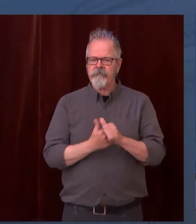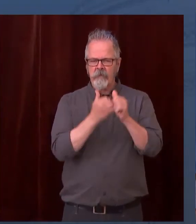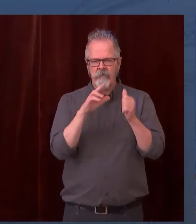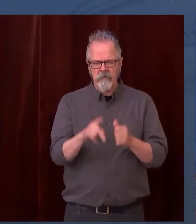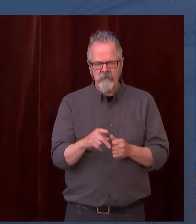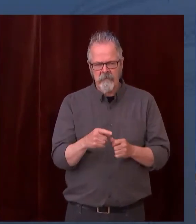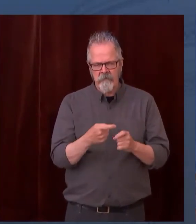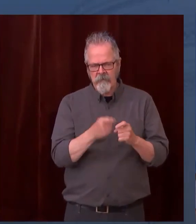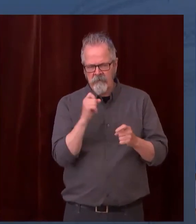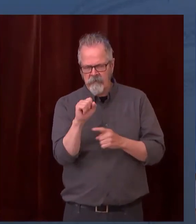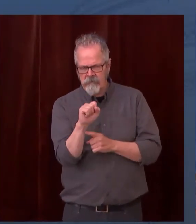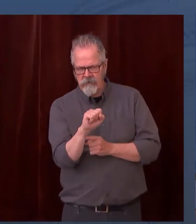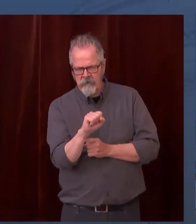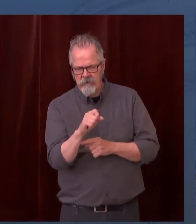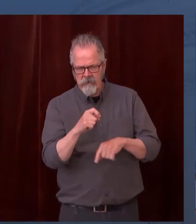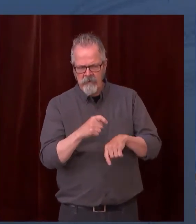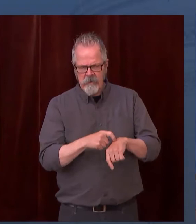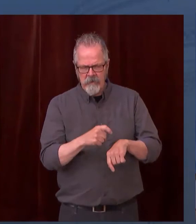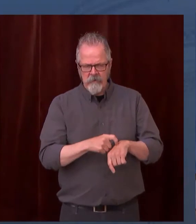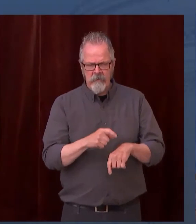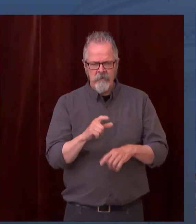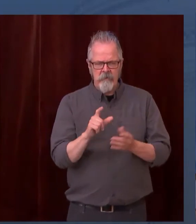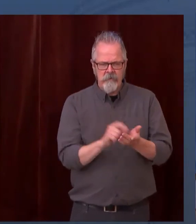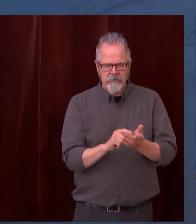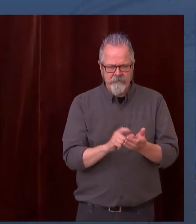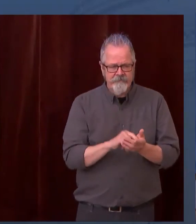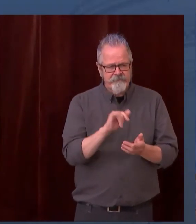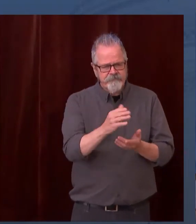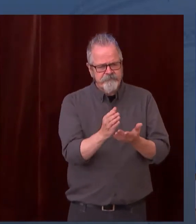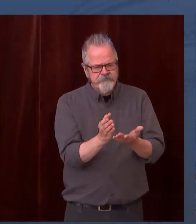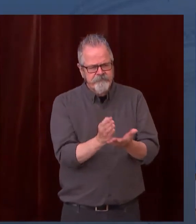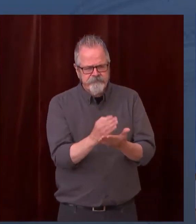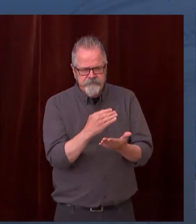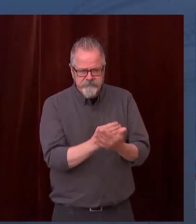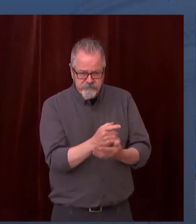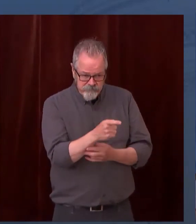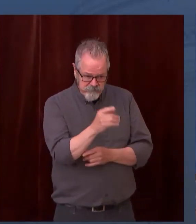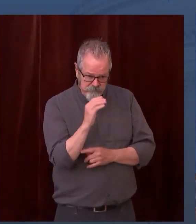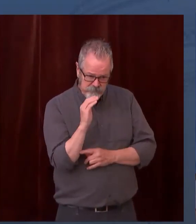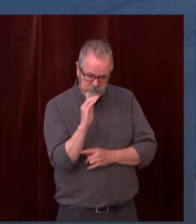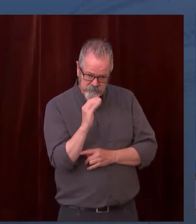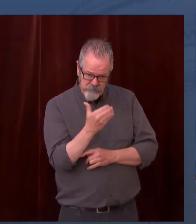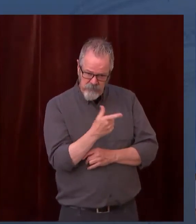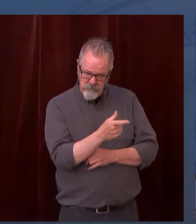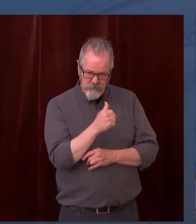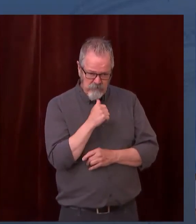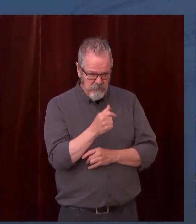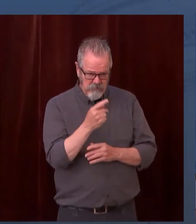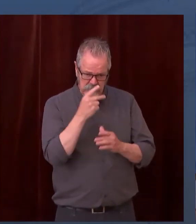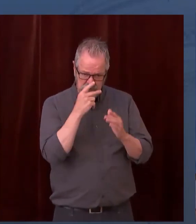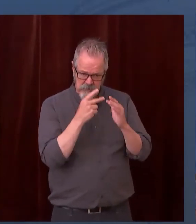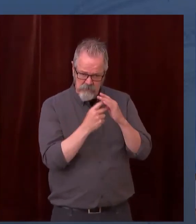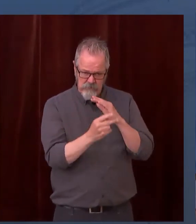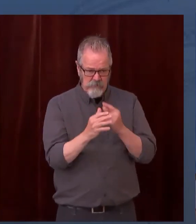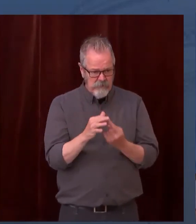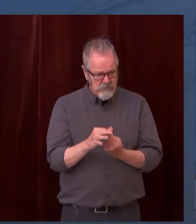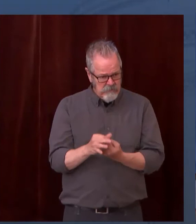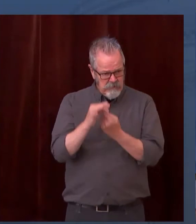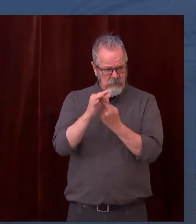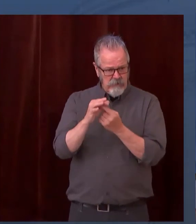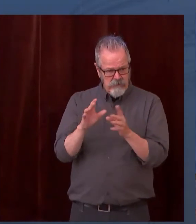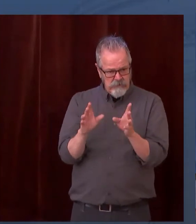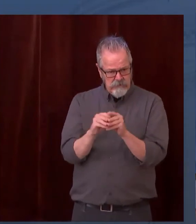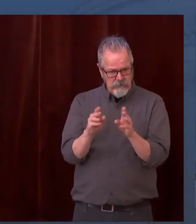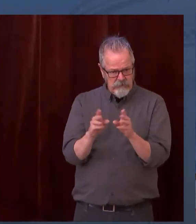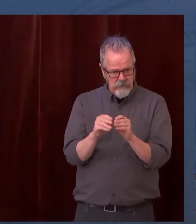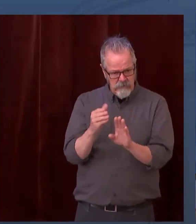special session is necessary. Do you foresee any reason for lawmakers to return before January? I would not rule out some reason for a